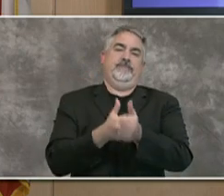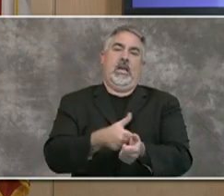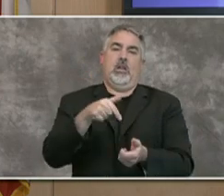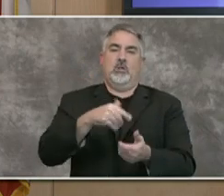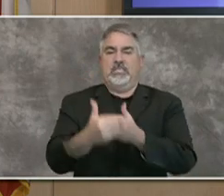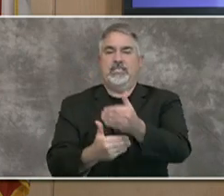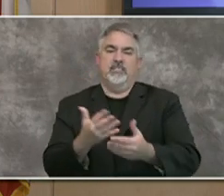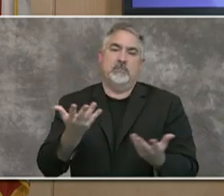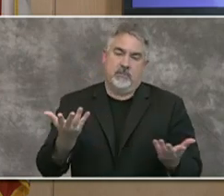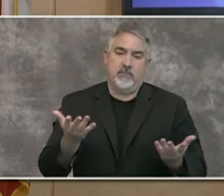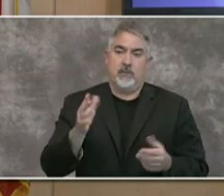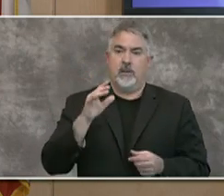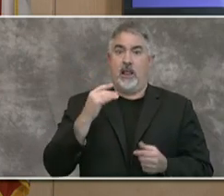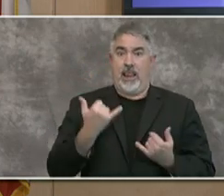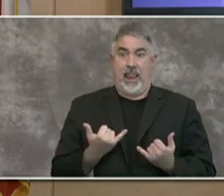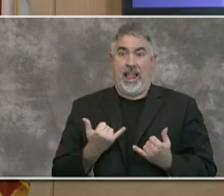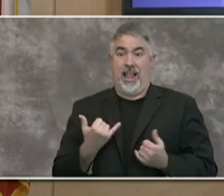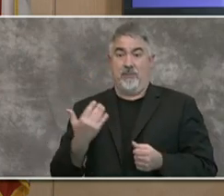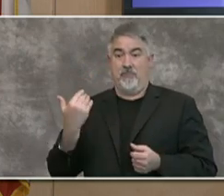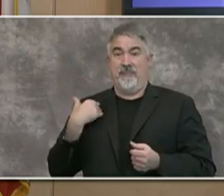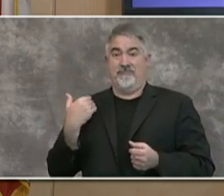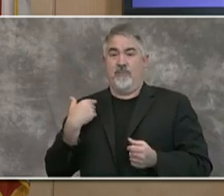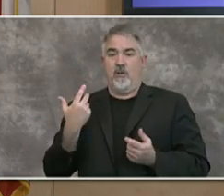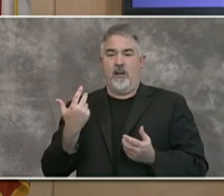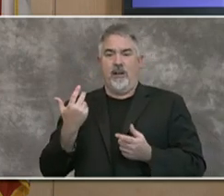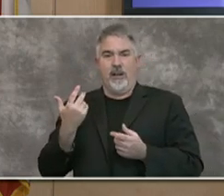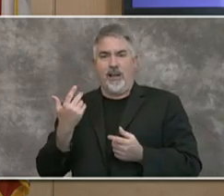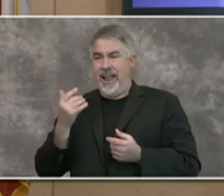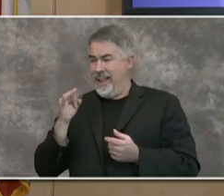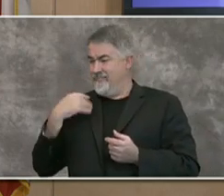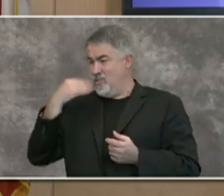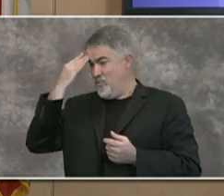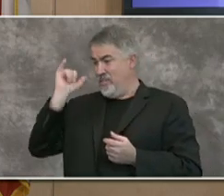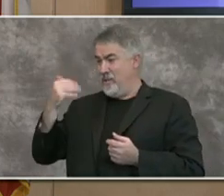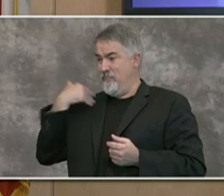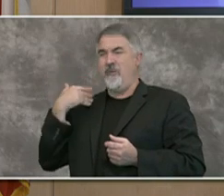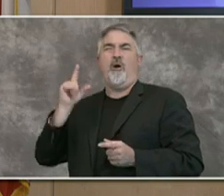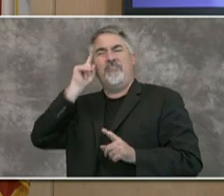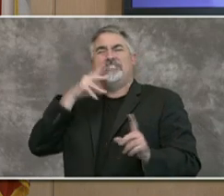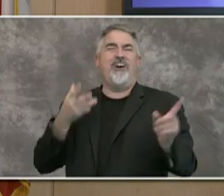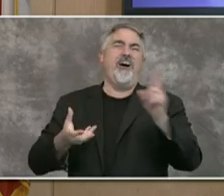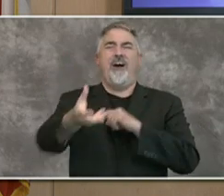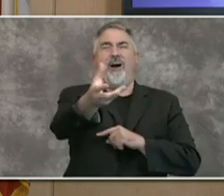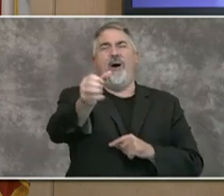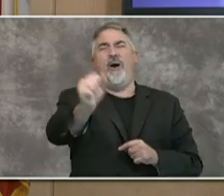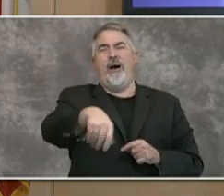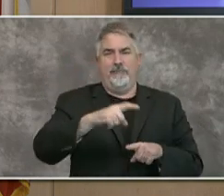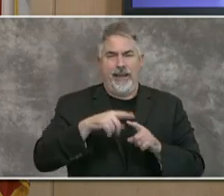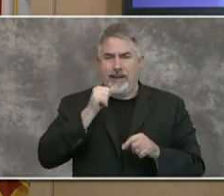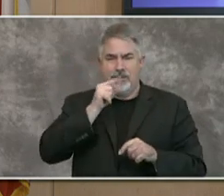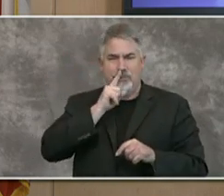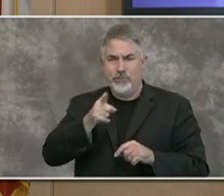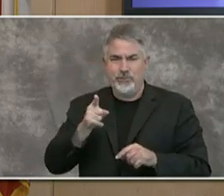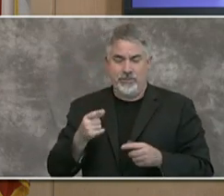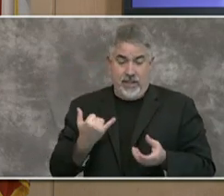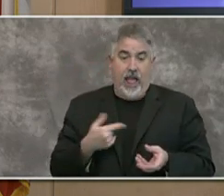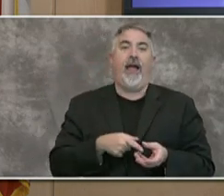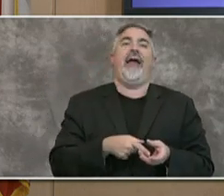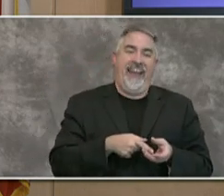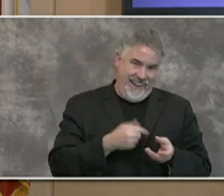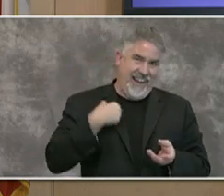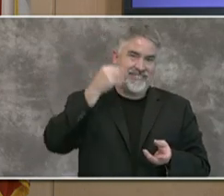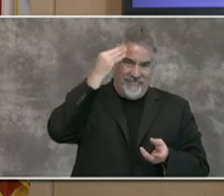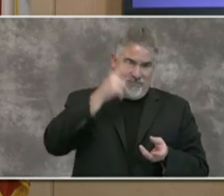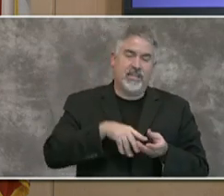absolutely share that. In the meantime, what we know is physical distancing will work. We know that things like face